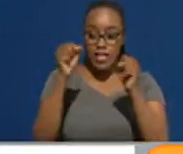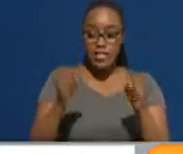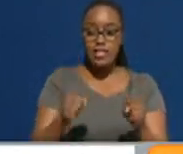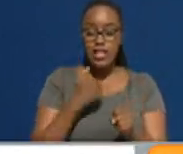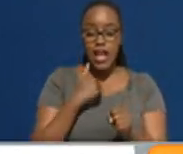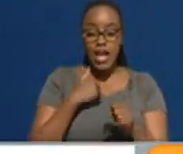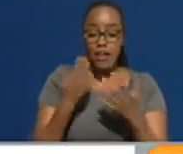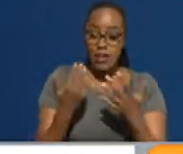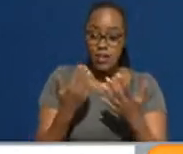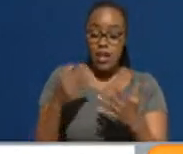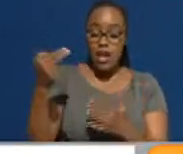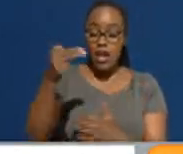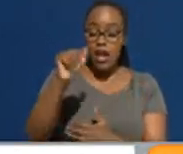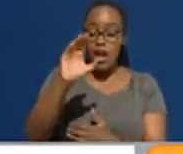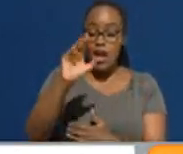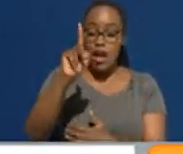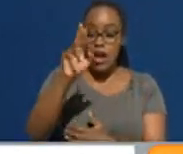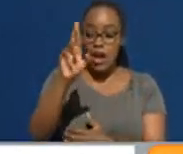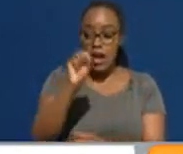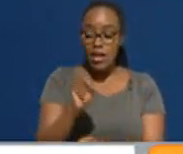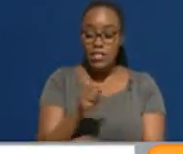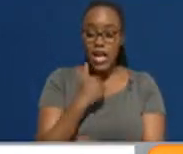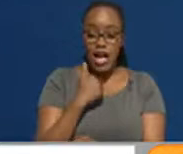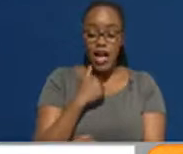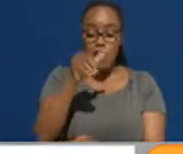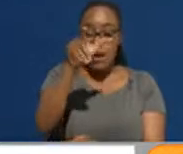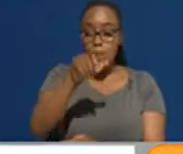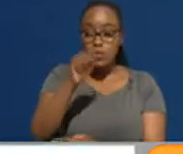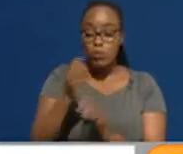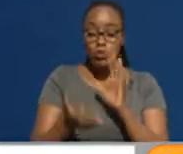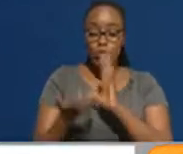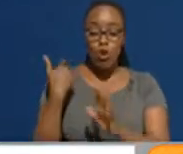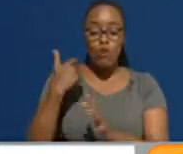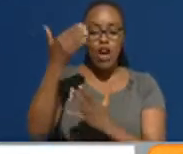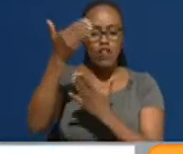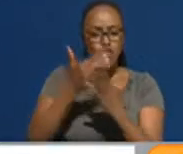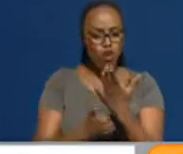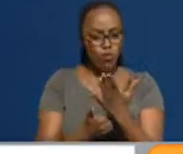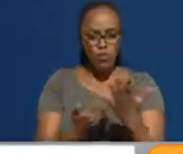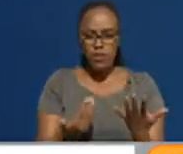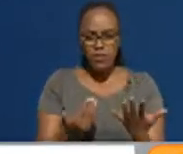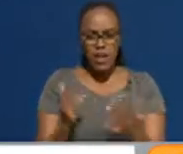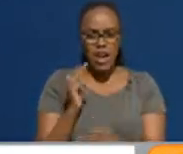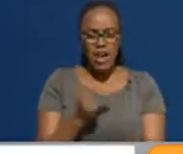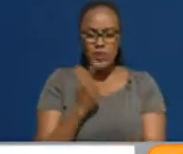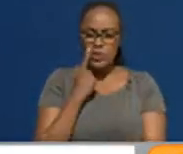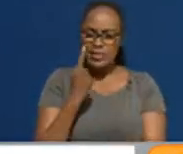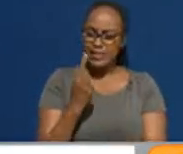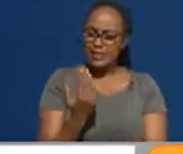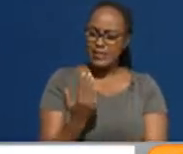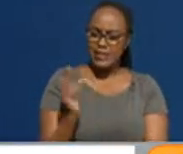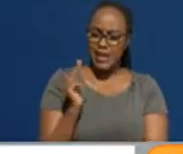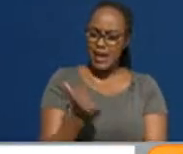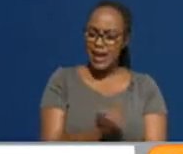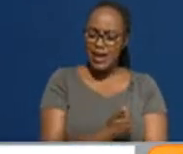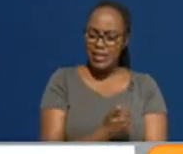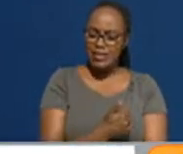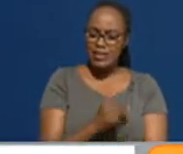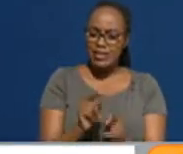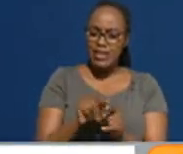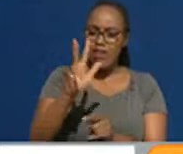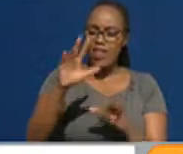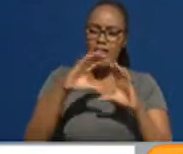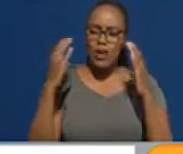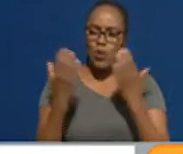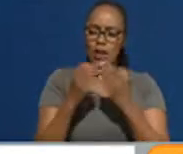even an allegation that there were hackers, that there was an allegation somebody could remove a form. You know, we sound as if we are not even a third